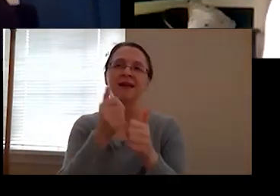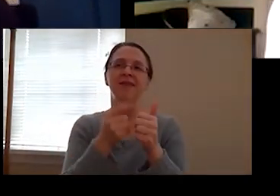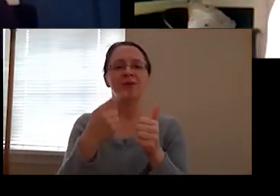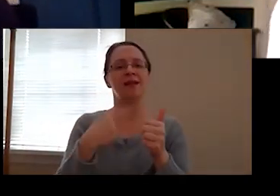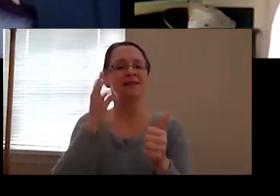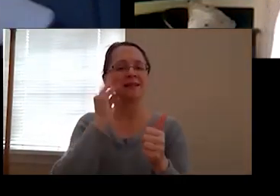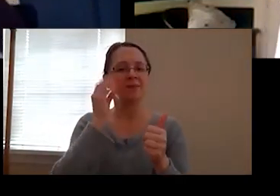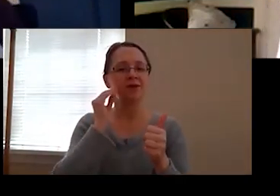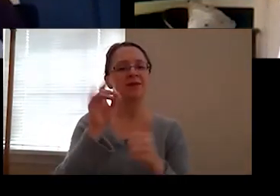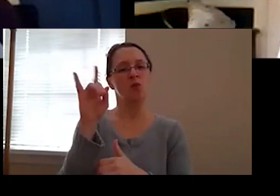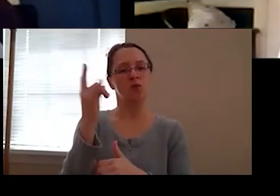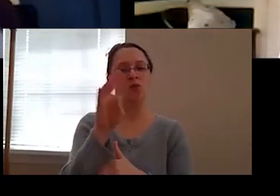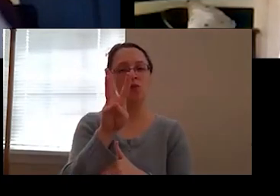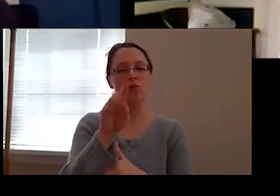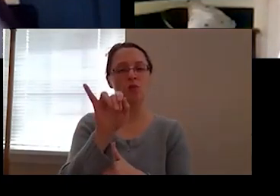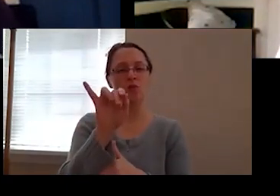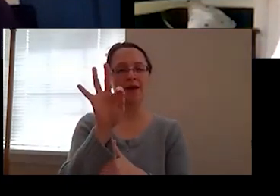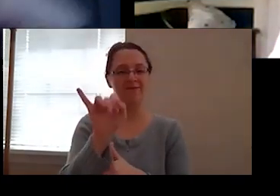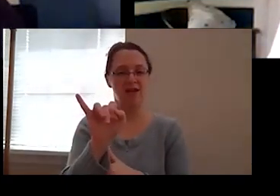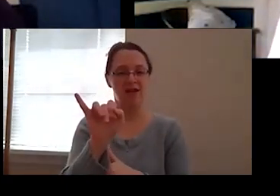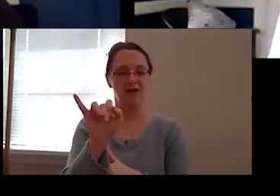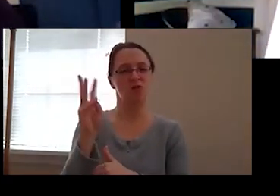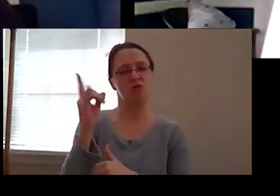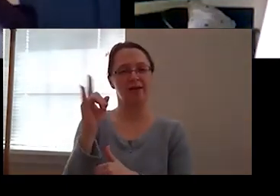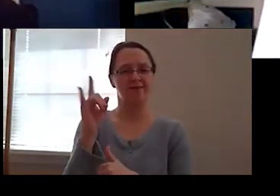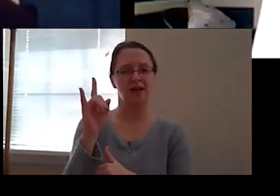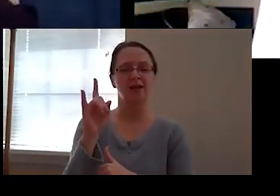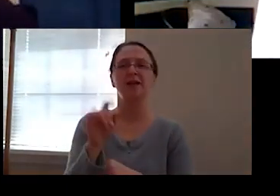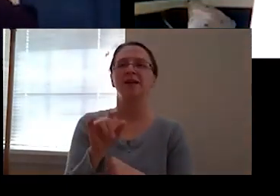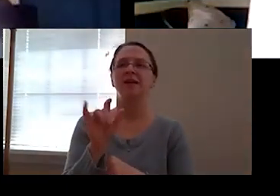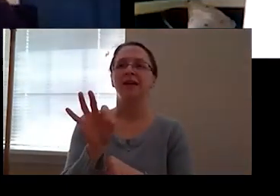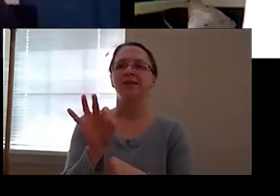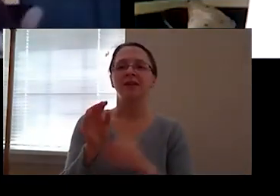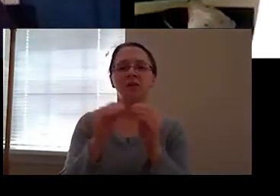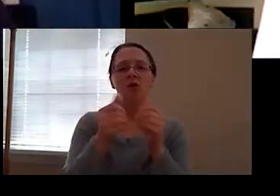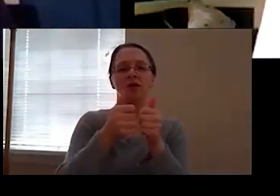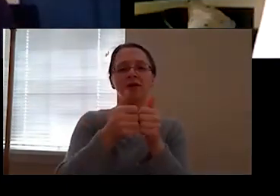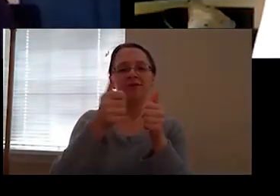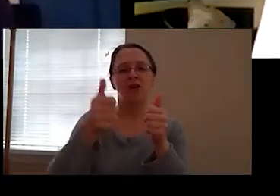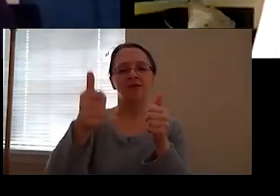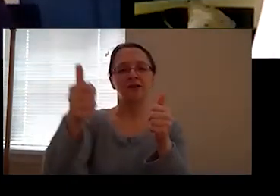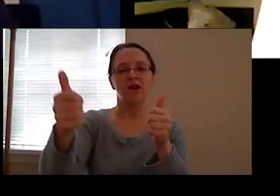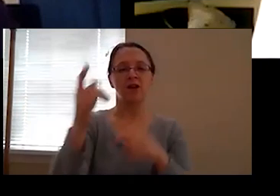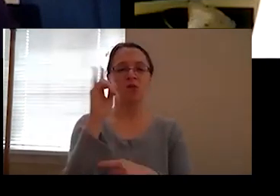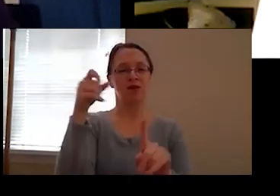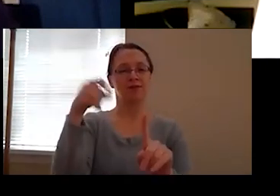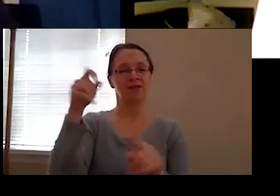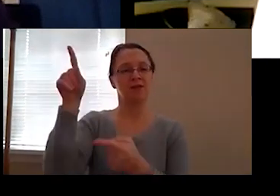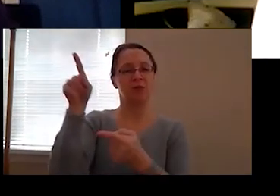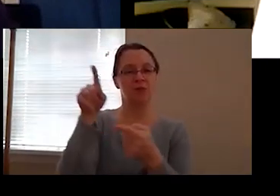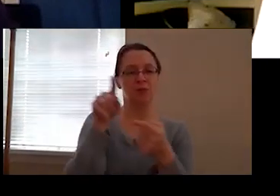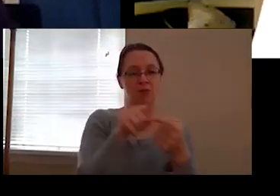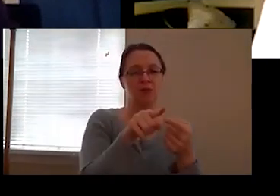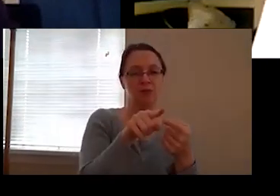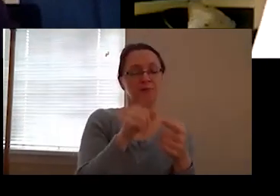experience with Wi-Fi. There is a certain range beyond which, like if you go further away, you don't receive your Wi-Fi from the router inside